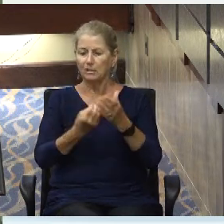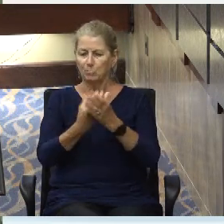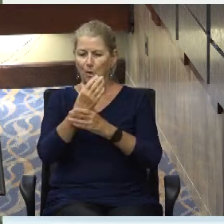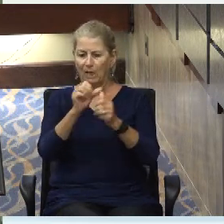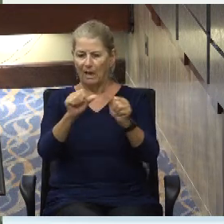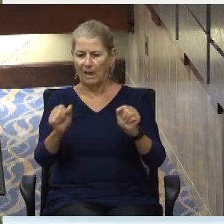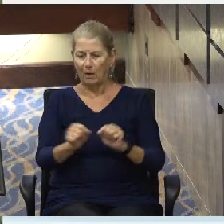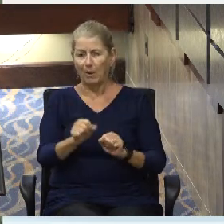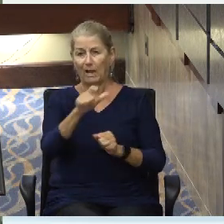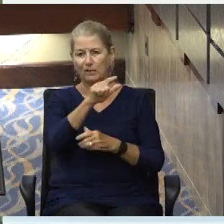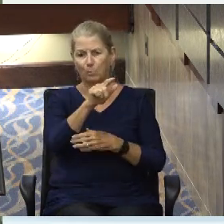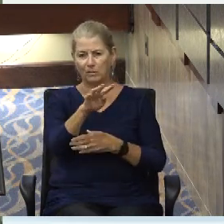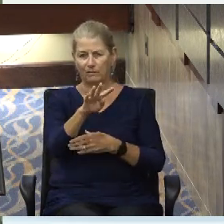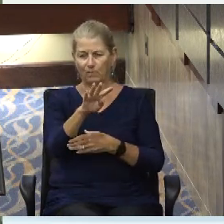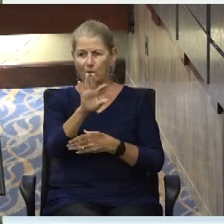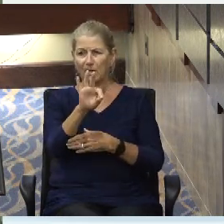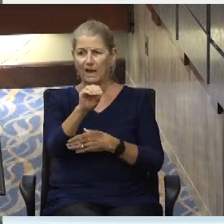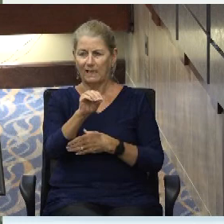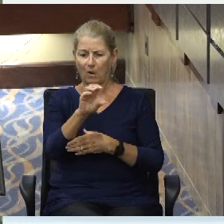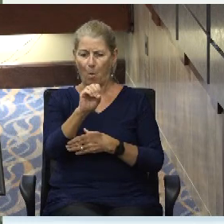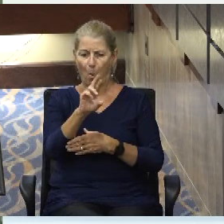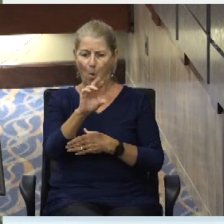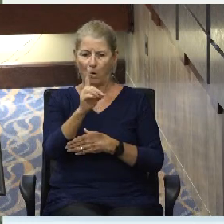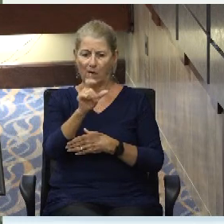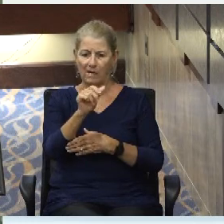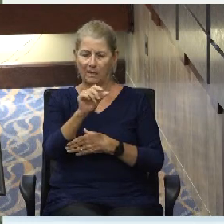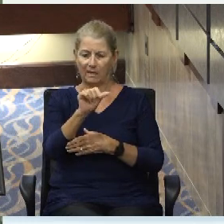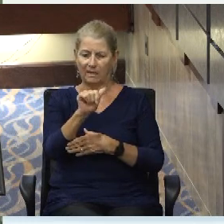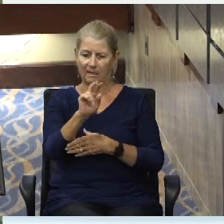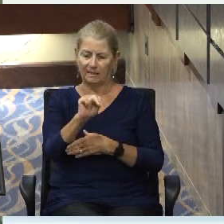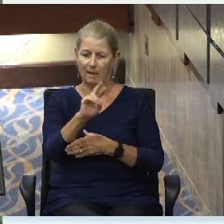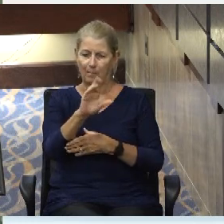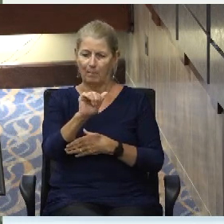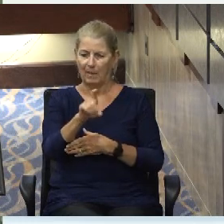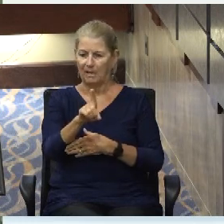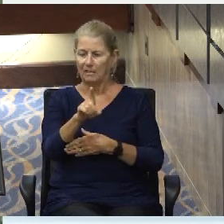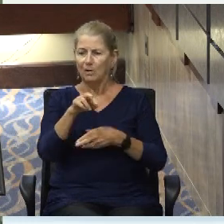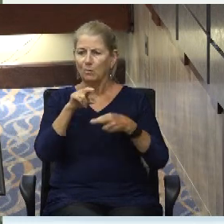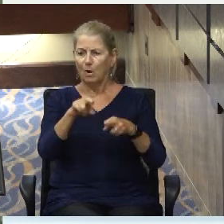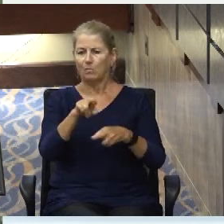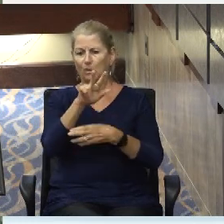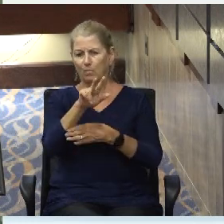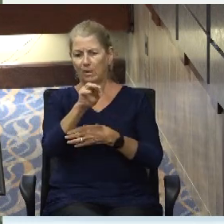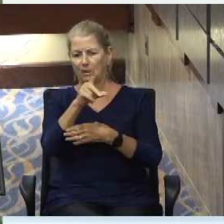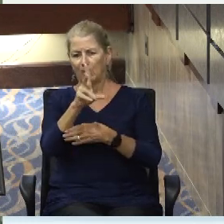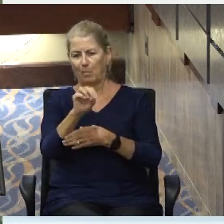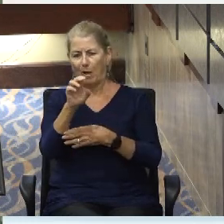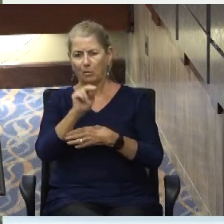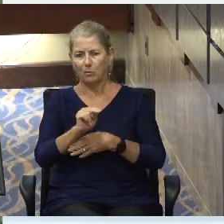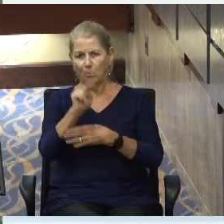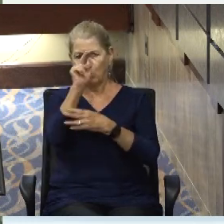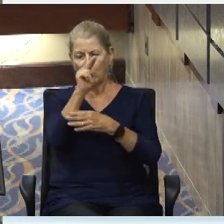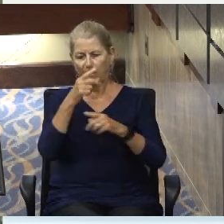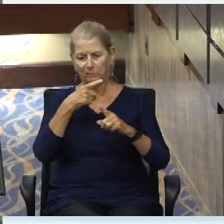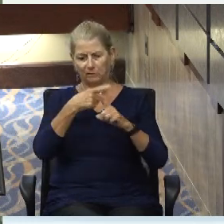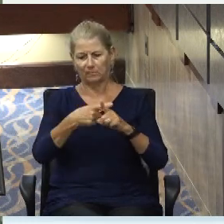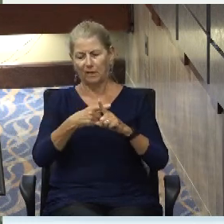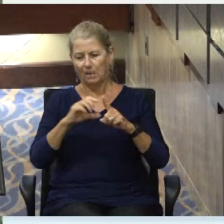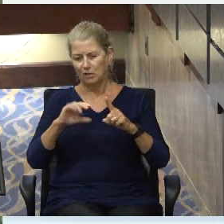of 2490, which is Worthing Bend Road. This is about 3 miles north of the intersection of China Spring